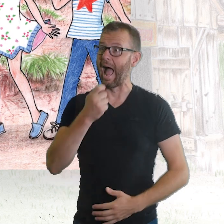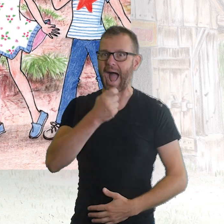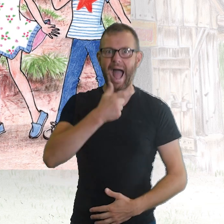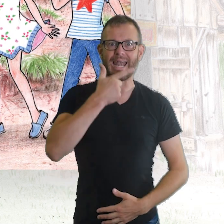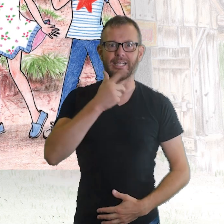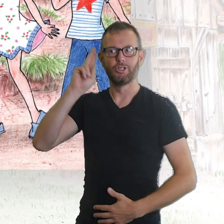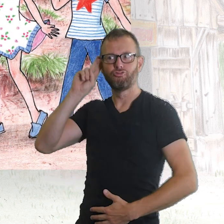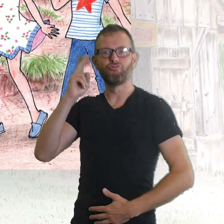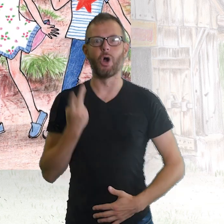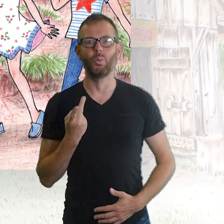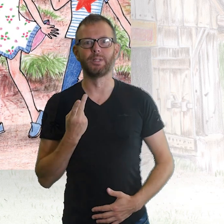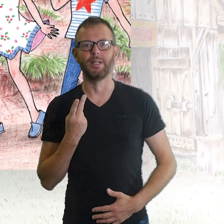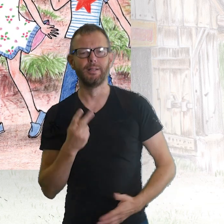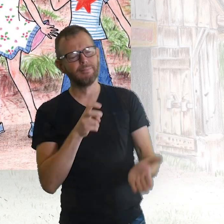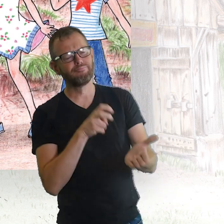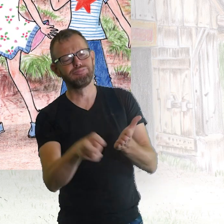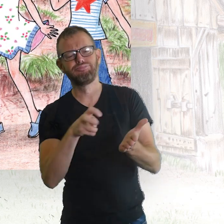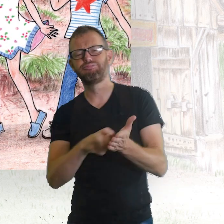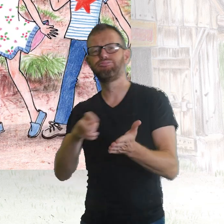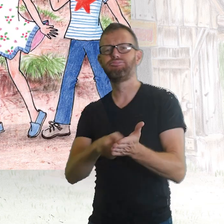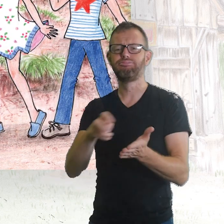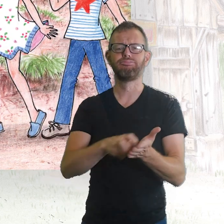Alex and Rosie walked round the country park.